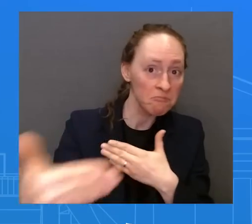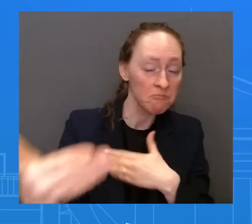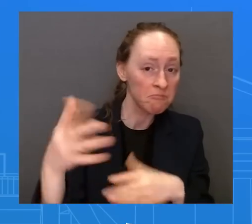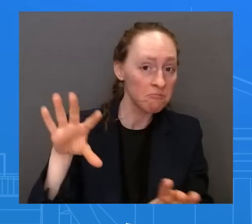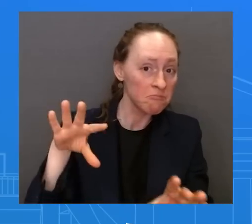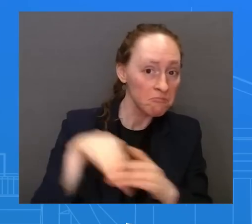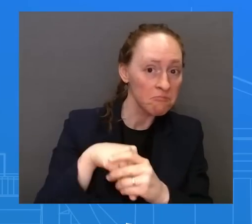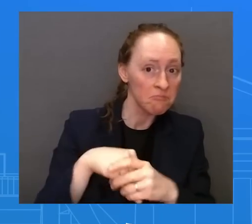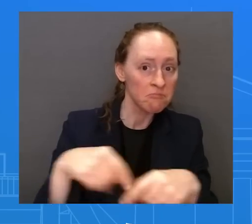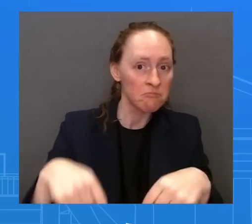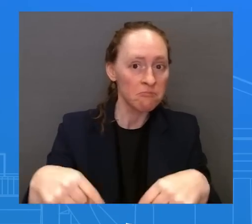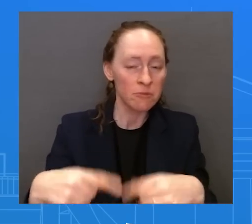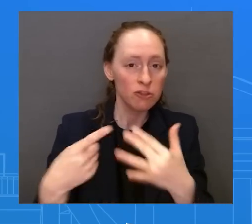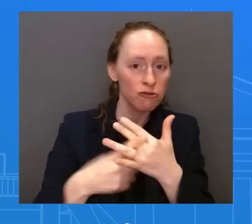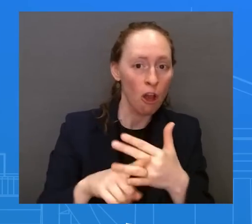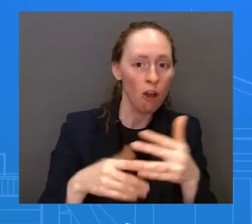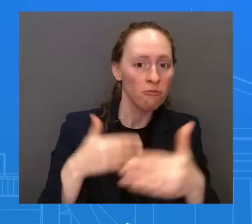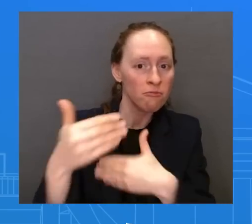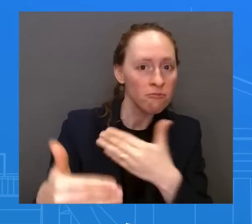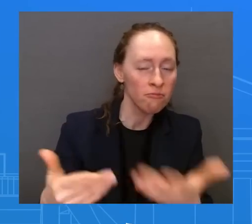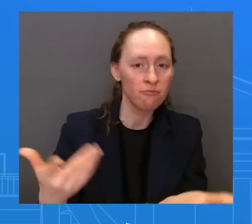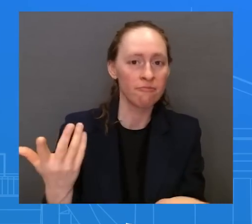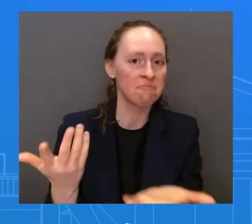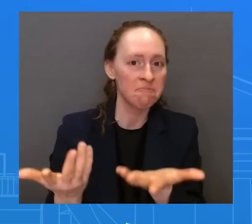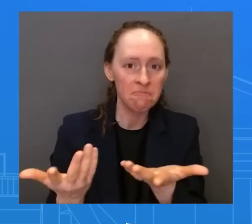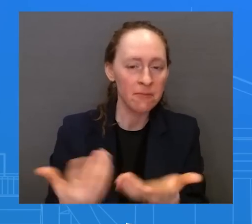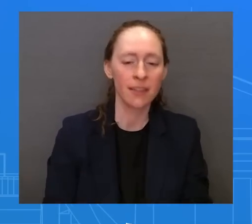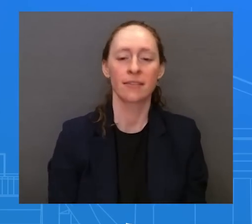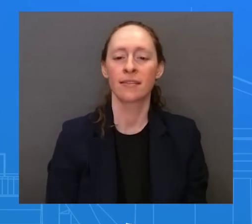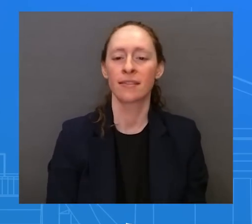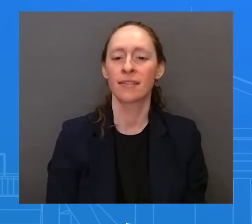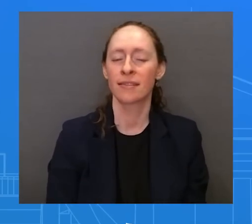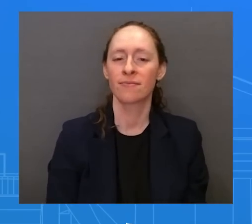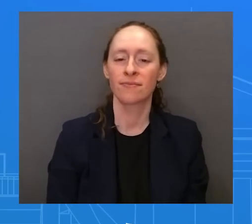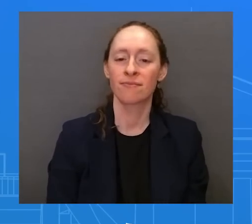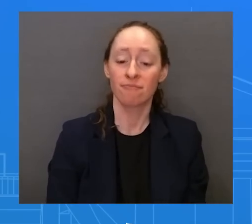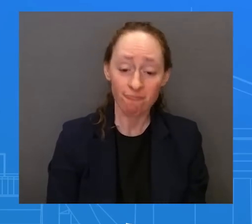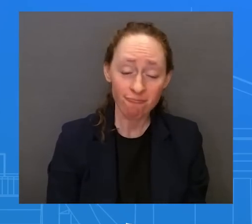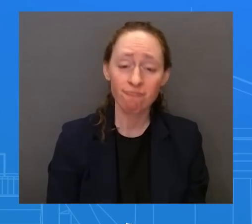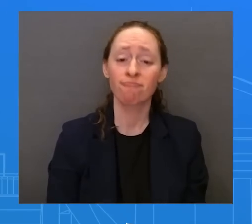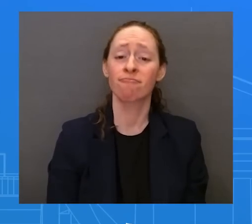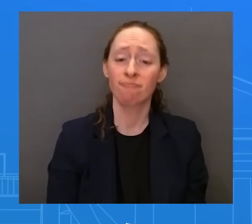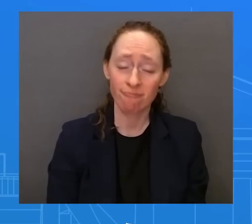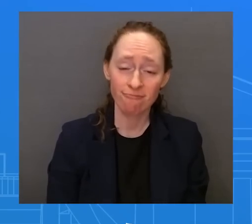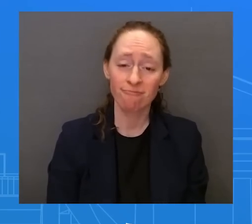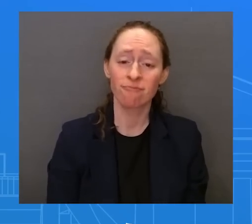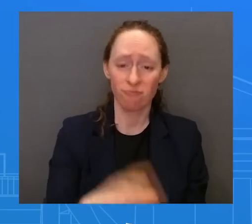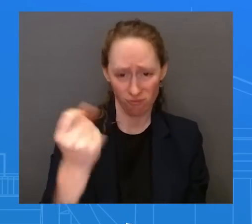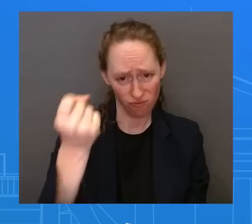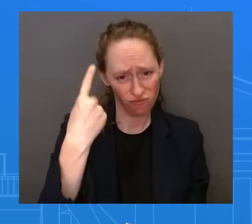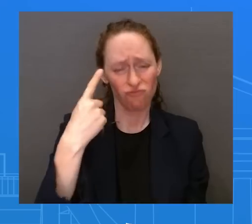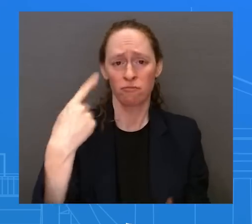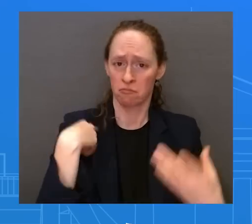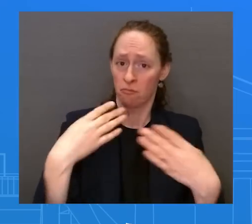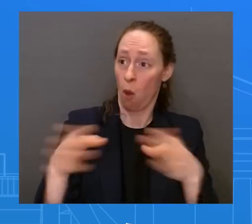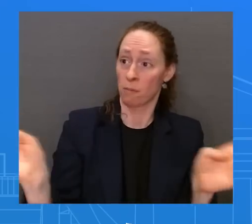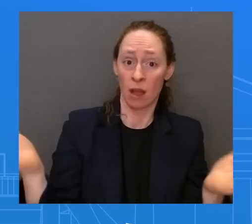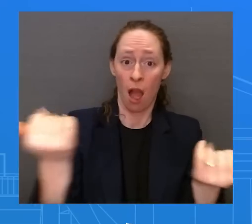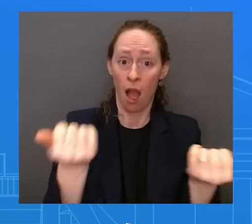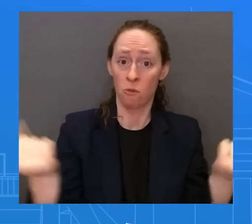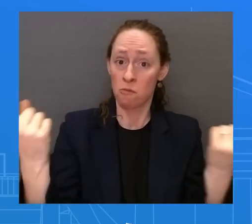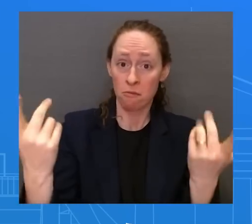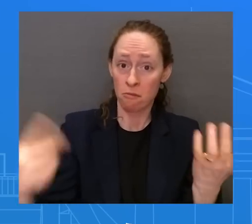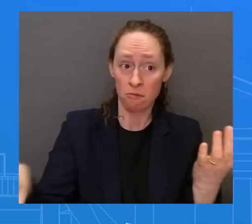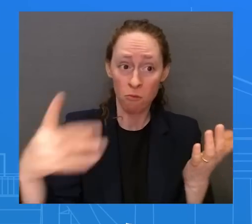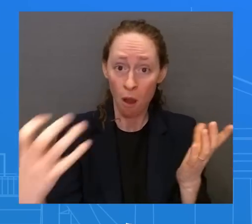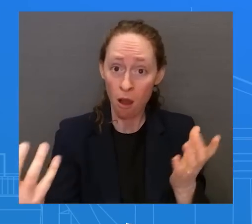clear for decades for decades we have been pretty consistent on this we support an open door policy for NATO and I'm just going to leave it